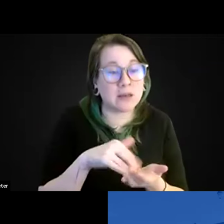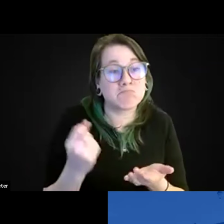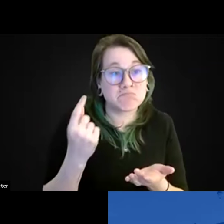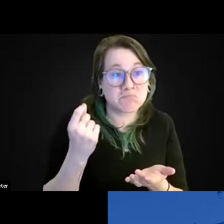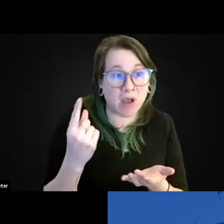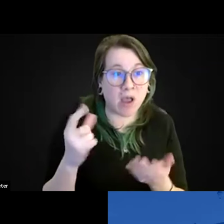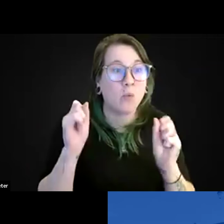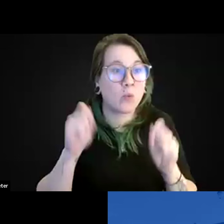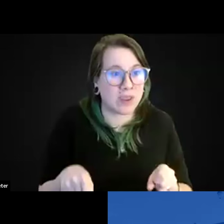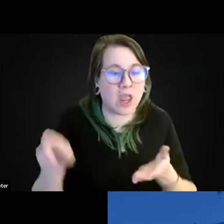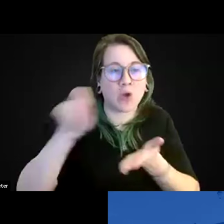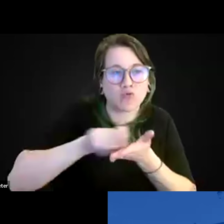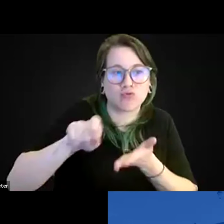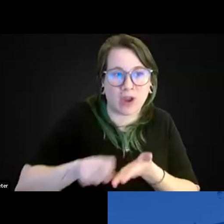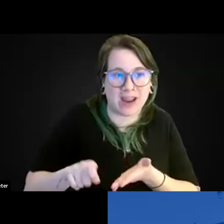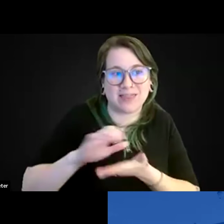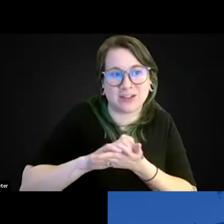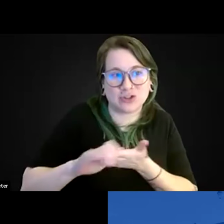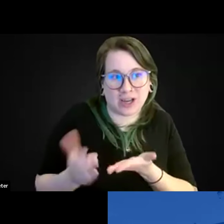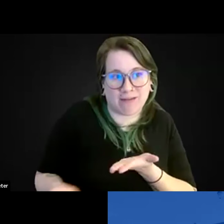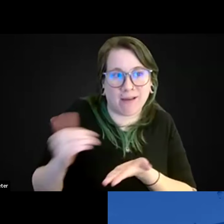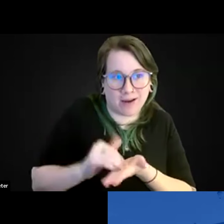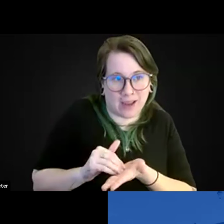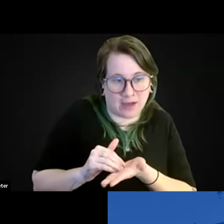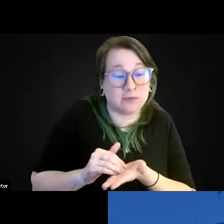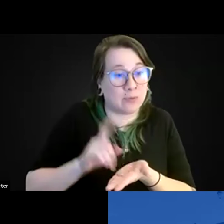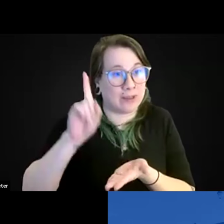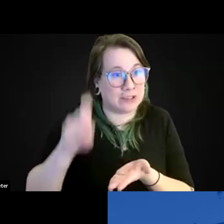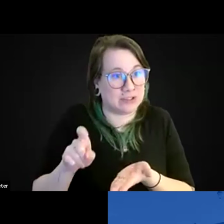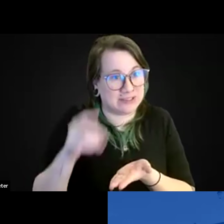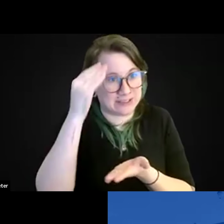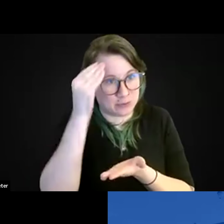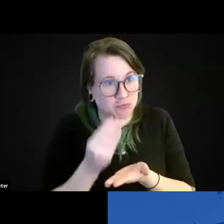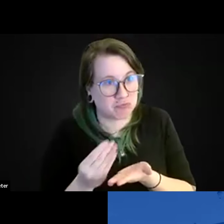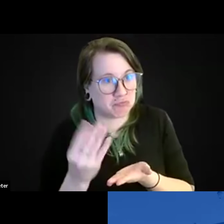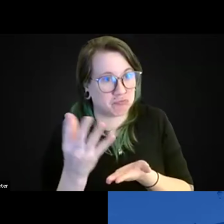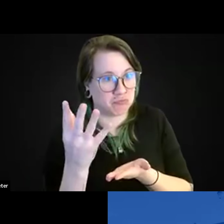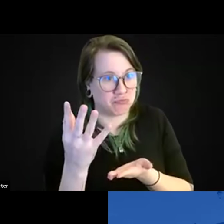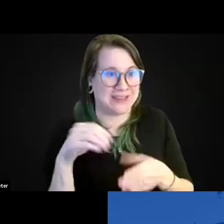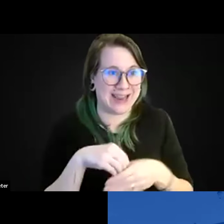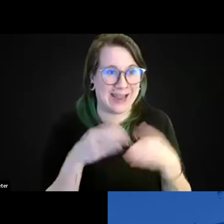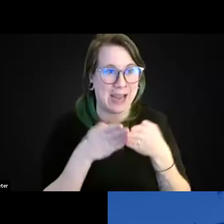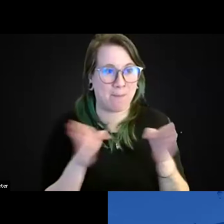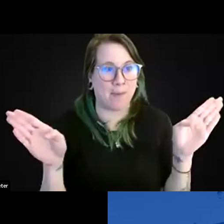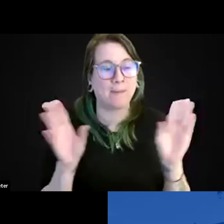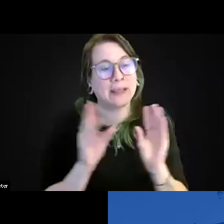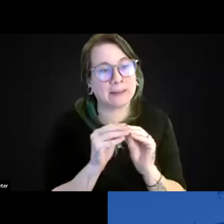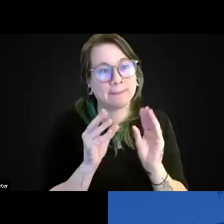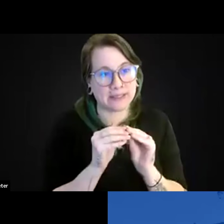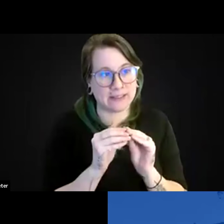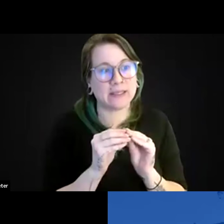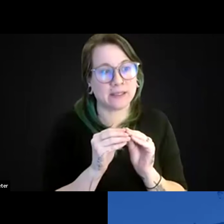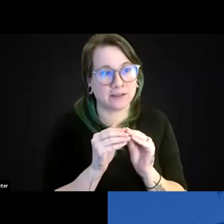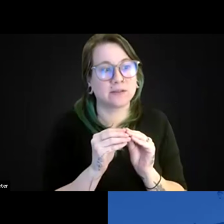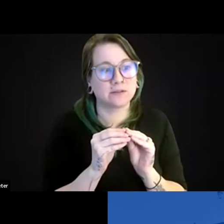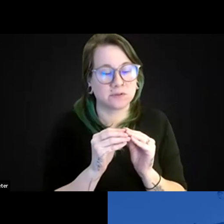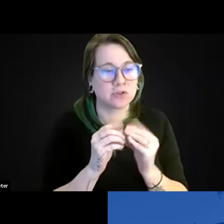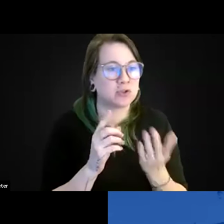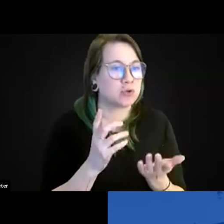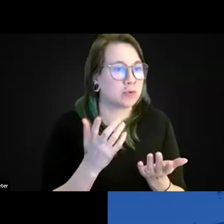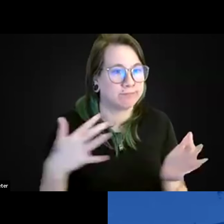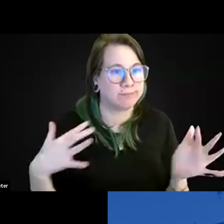to reissue that check. So I just needed to display that in a public meeting just to kind of give